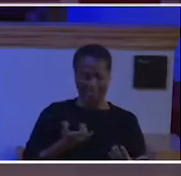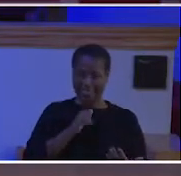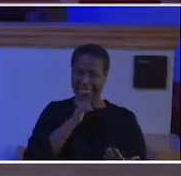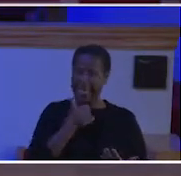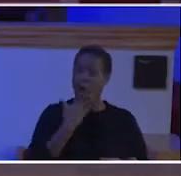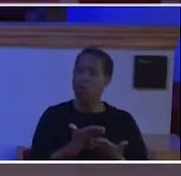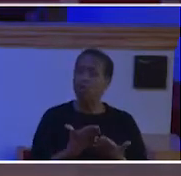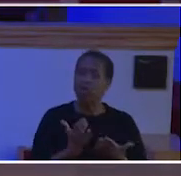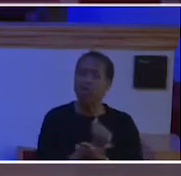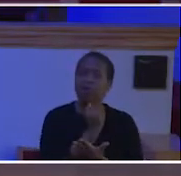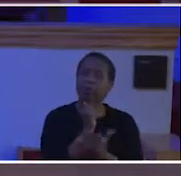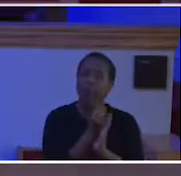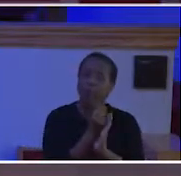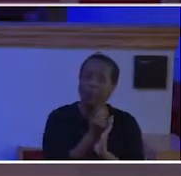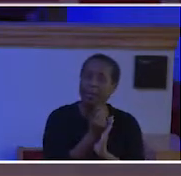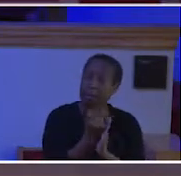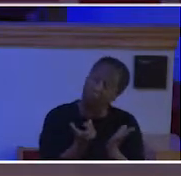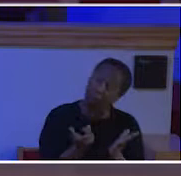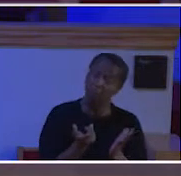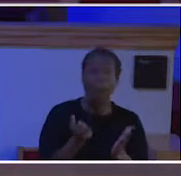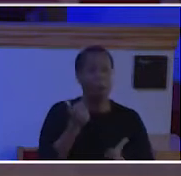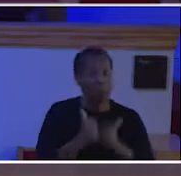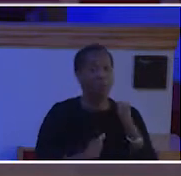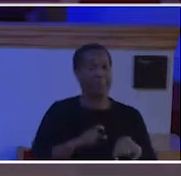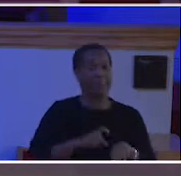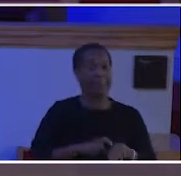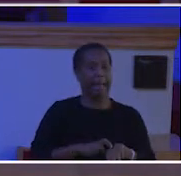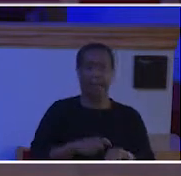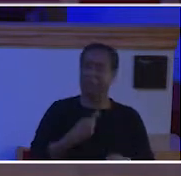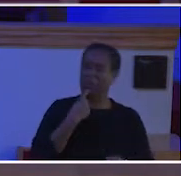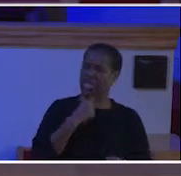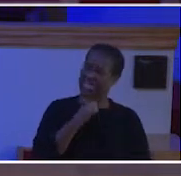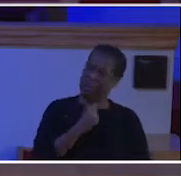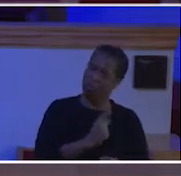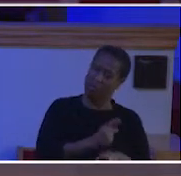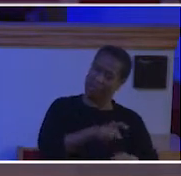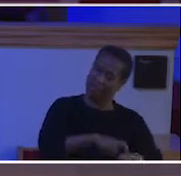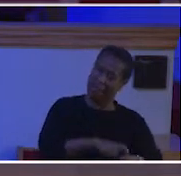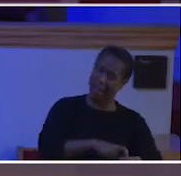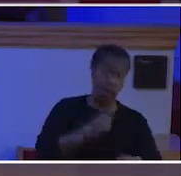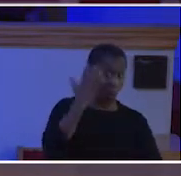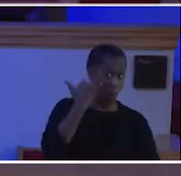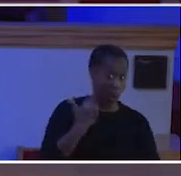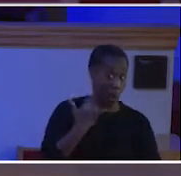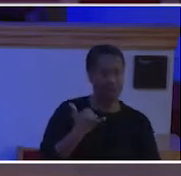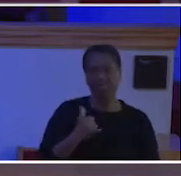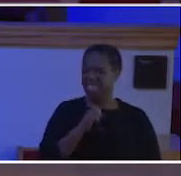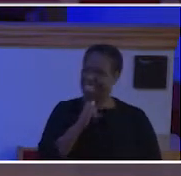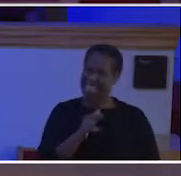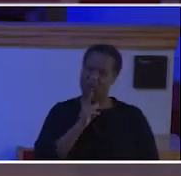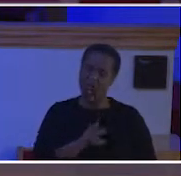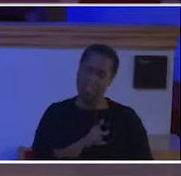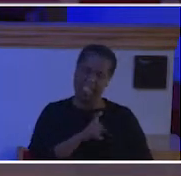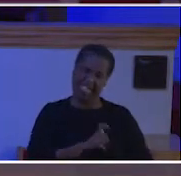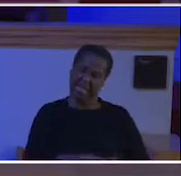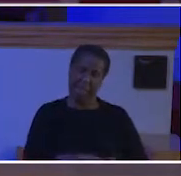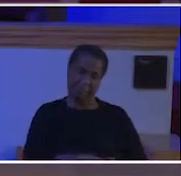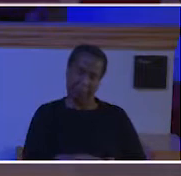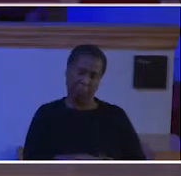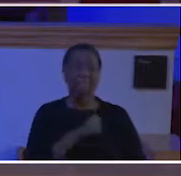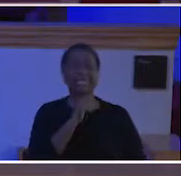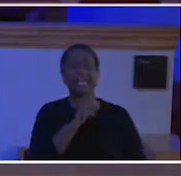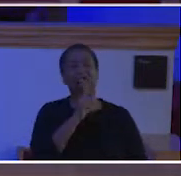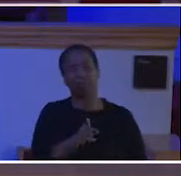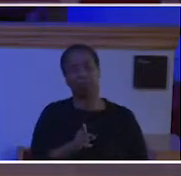moment. Most of the time we say it's not the right time because it's not really a matter of timing, it's a matter